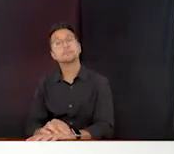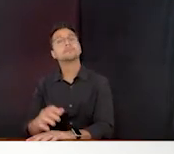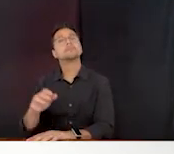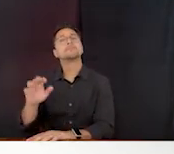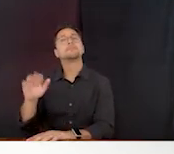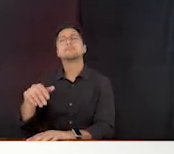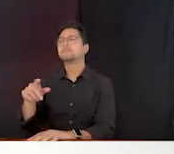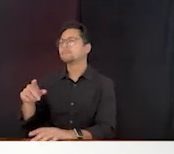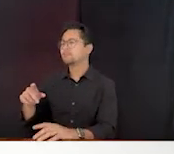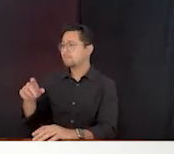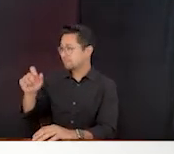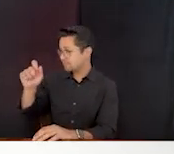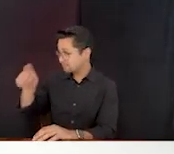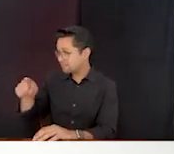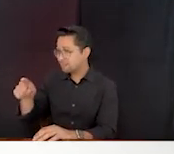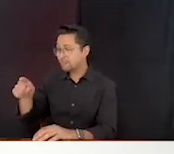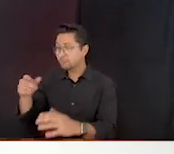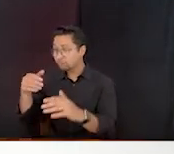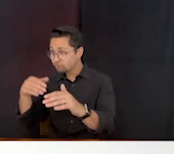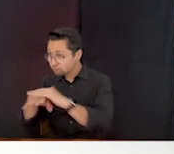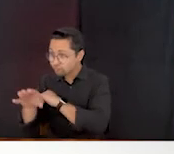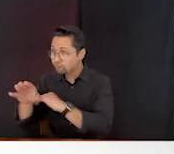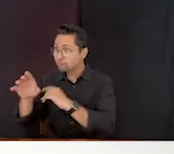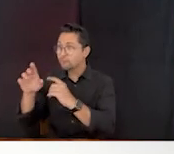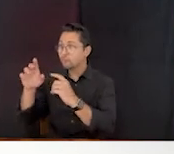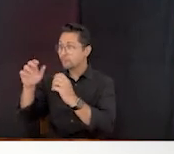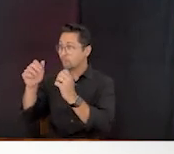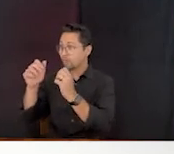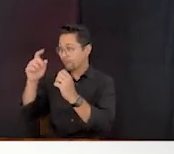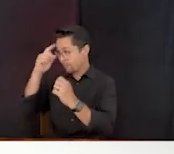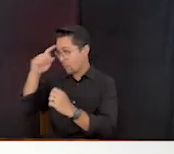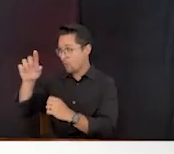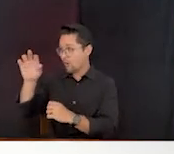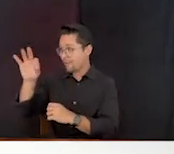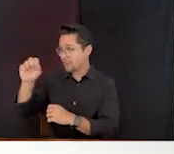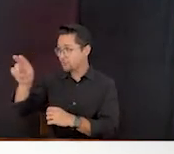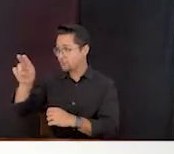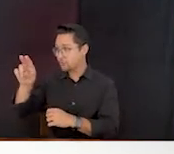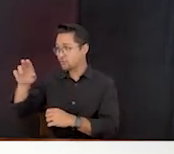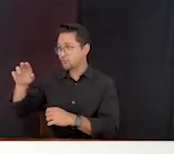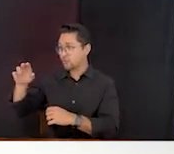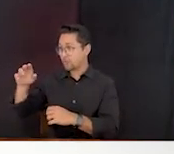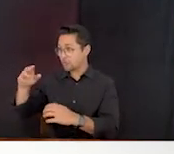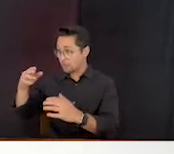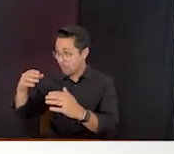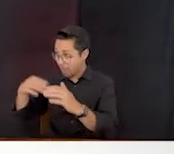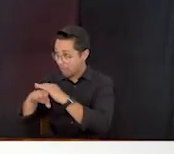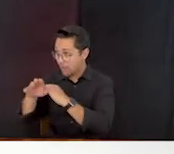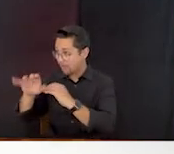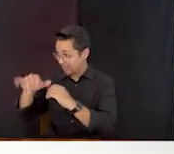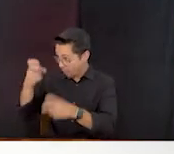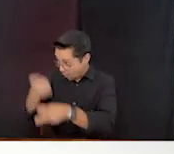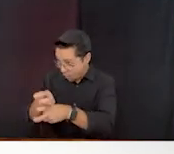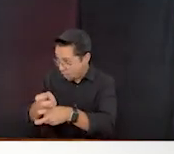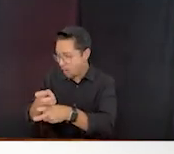So was it difficult to get into FSU, like the applying process and like just getting